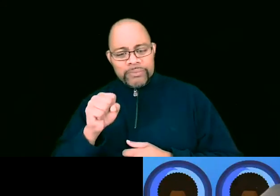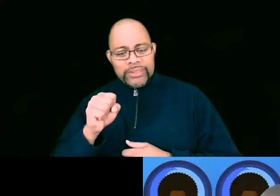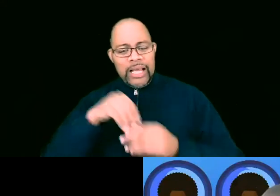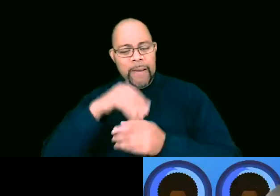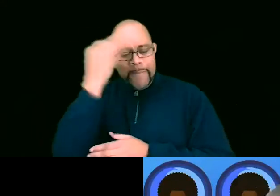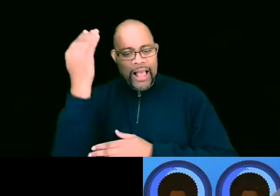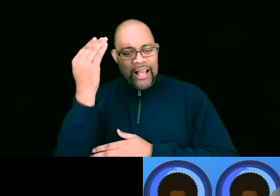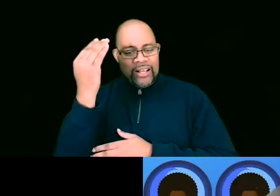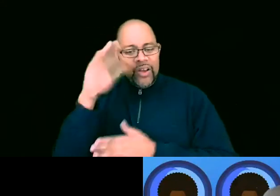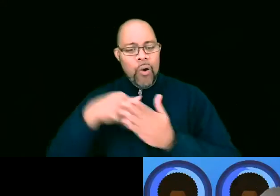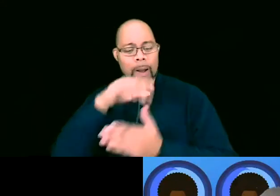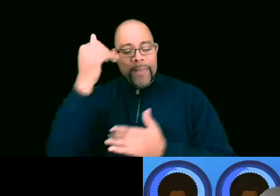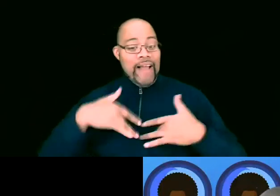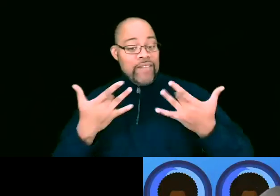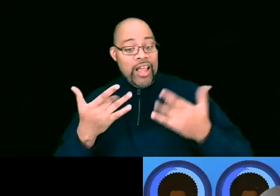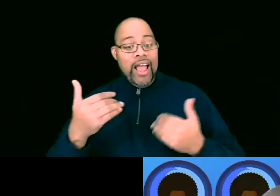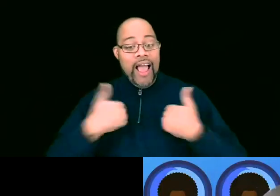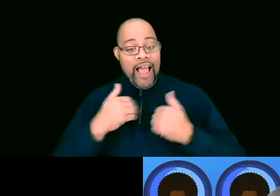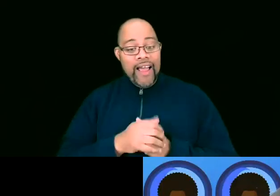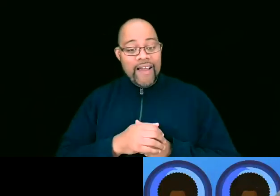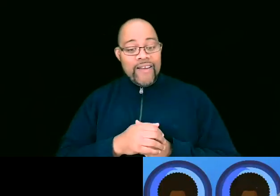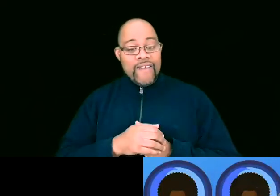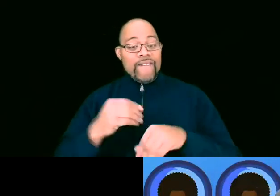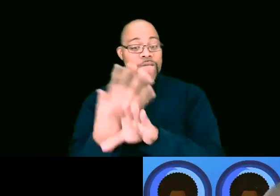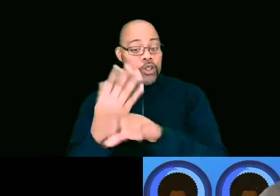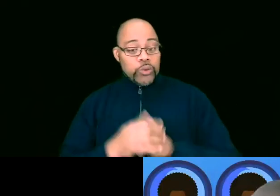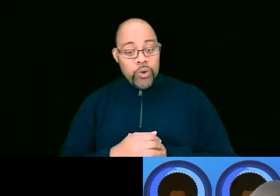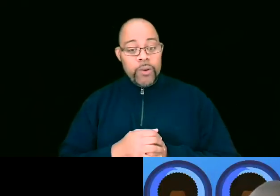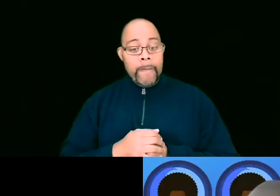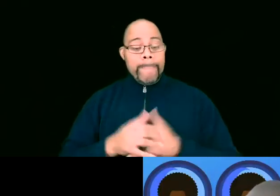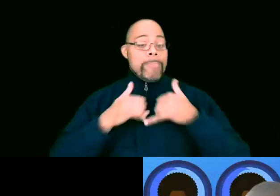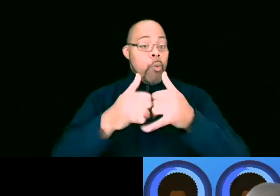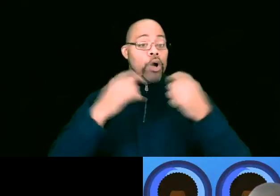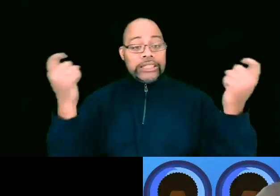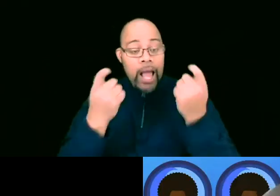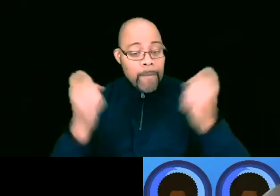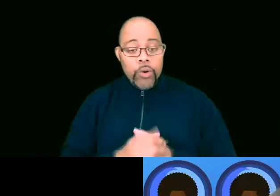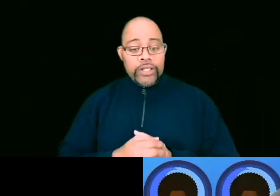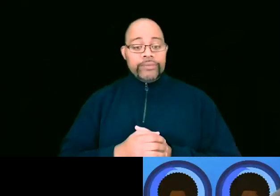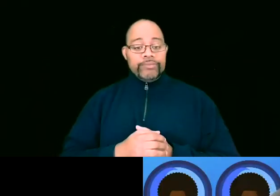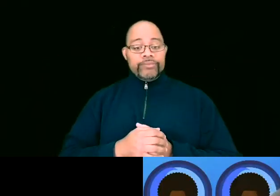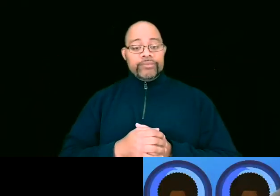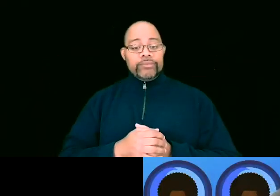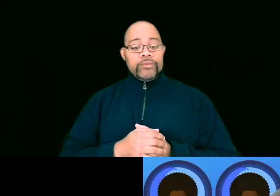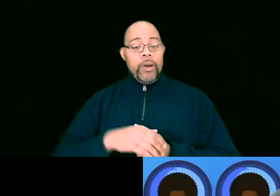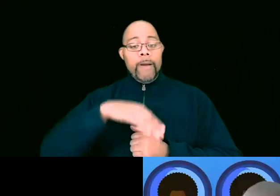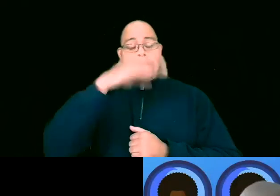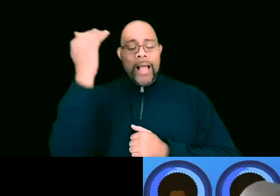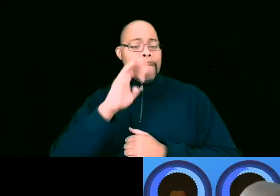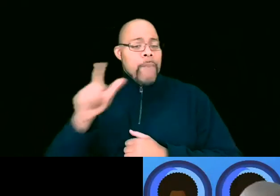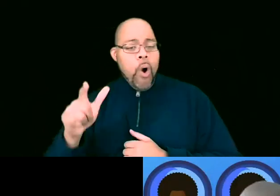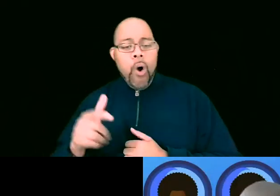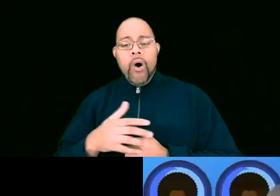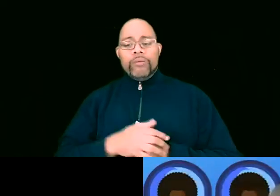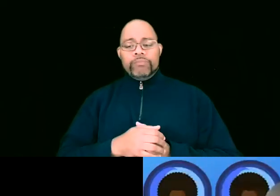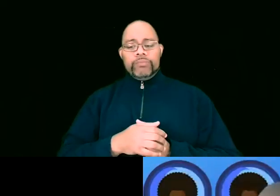the All Black Affair. We're having a virtual award ceremony, a black ball, and so to speak.